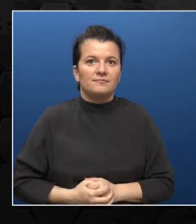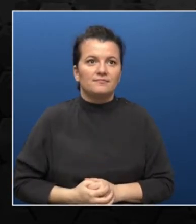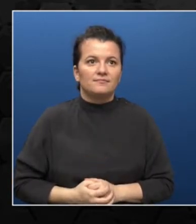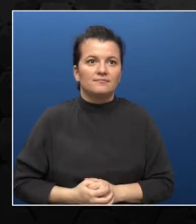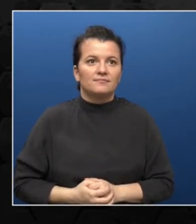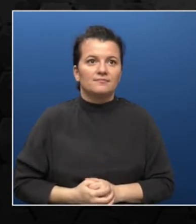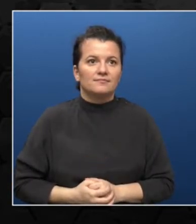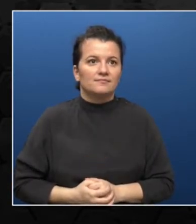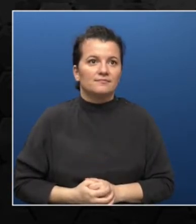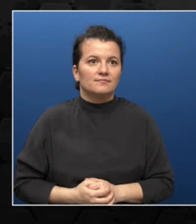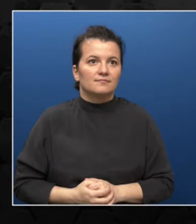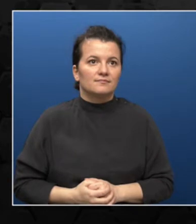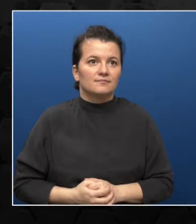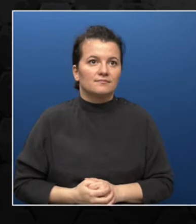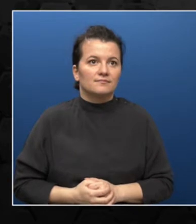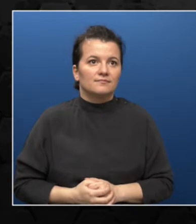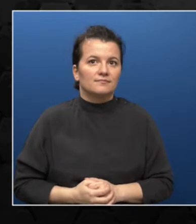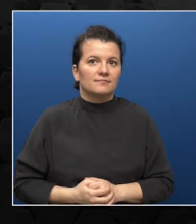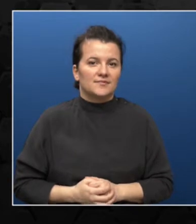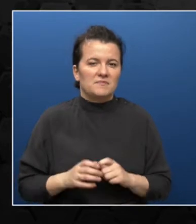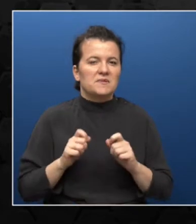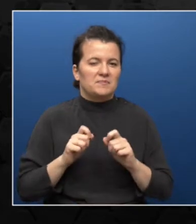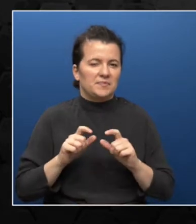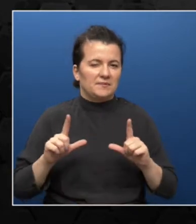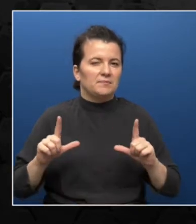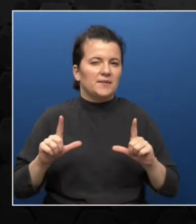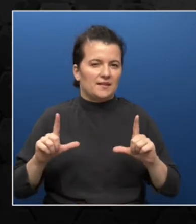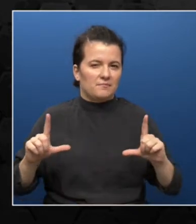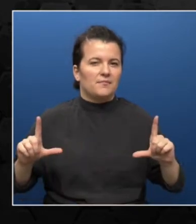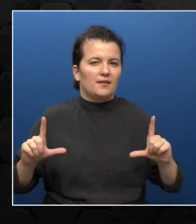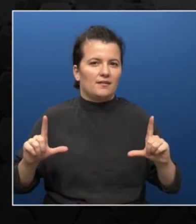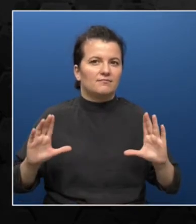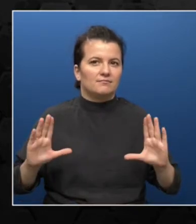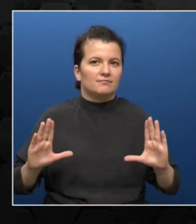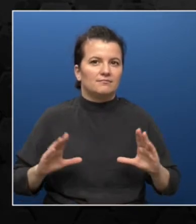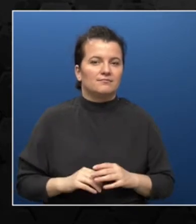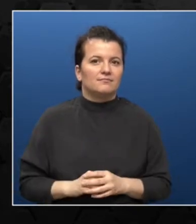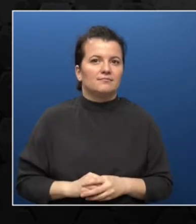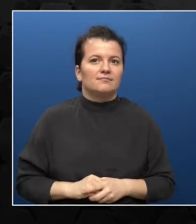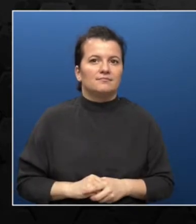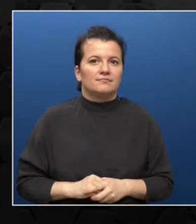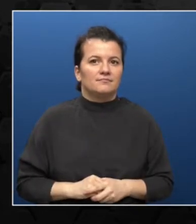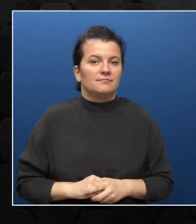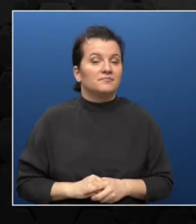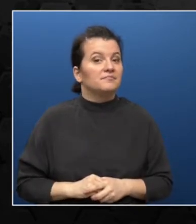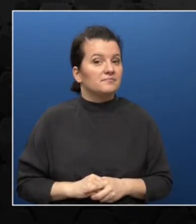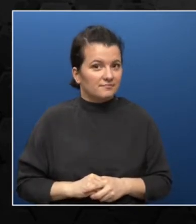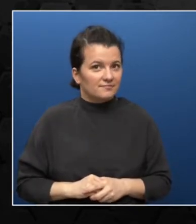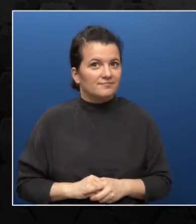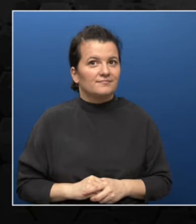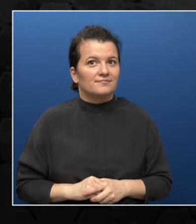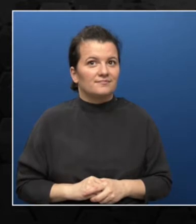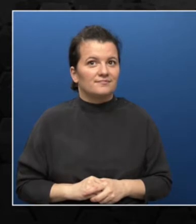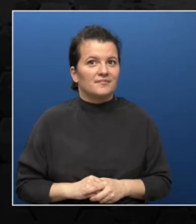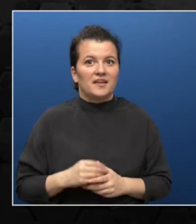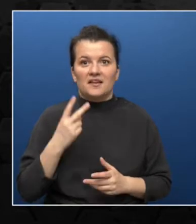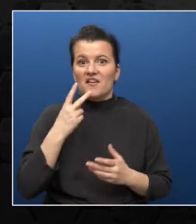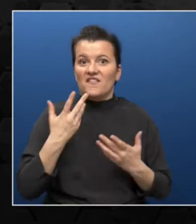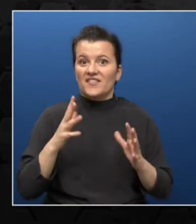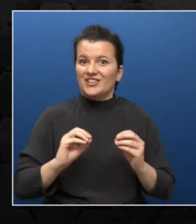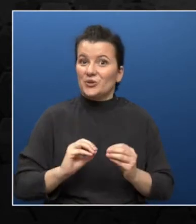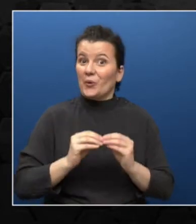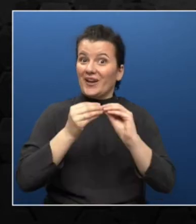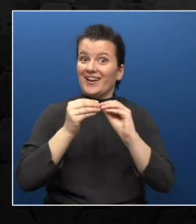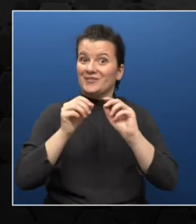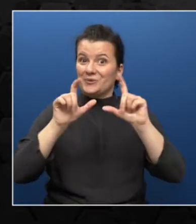Let me just do this bigger, just in case. So yeah, we already created our